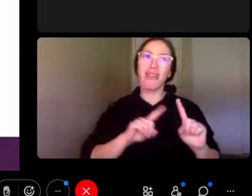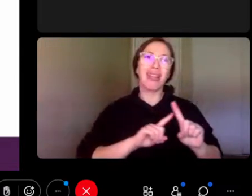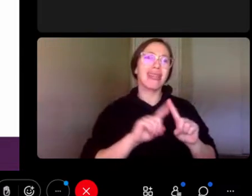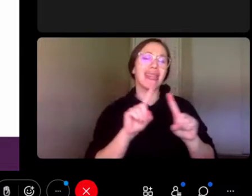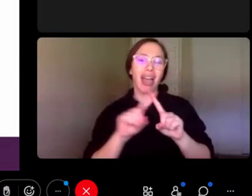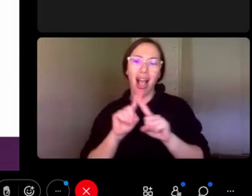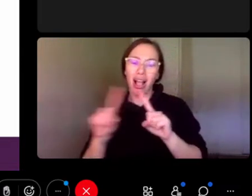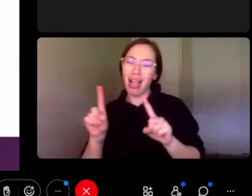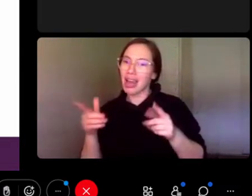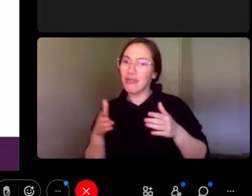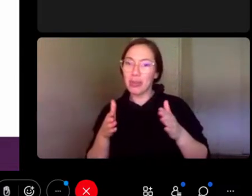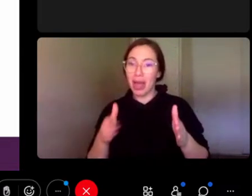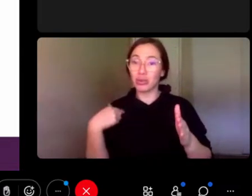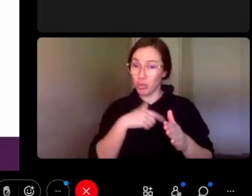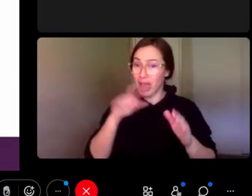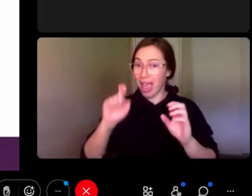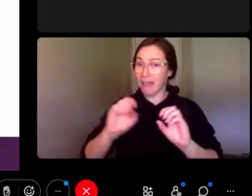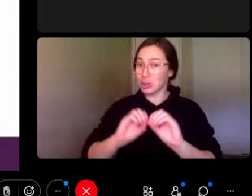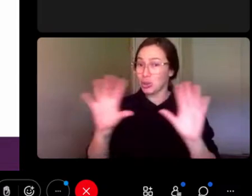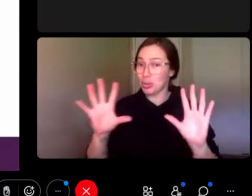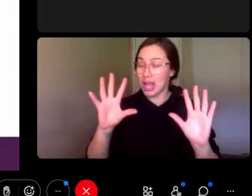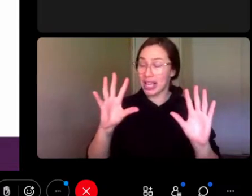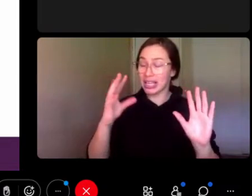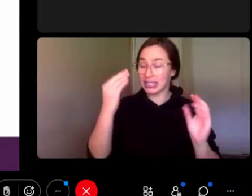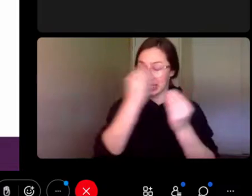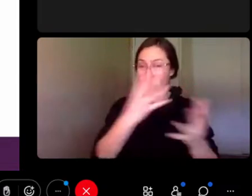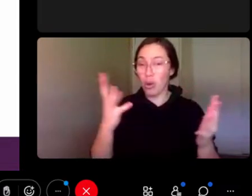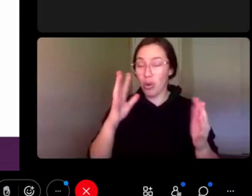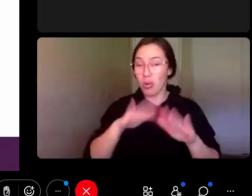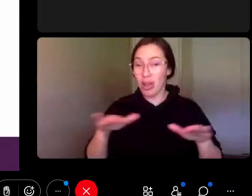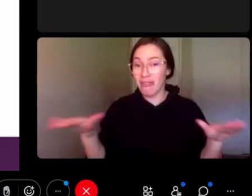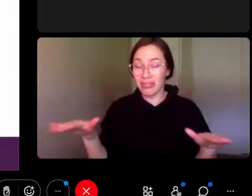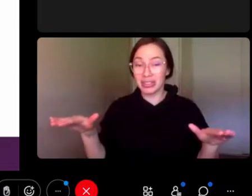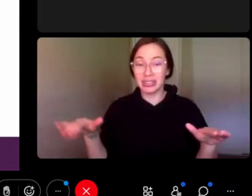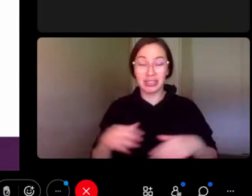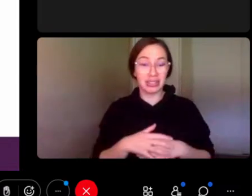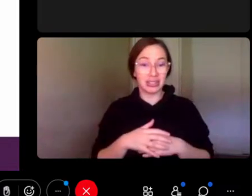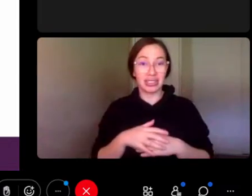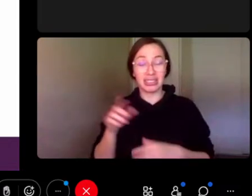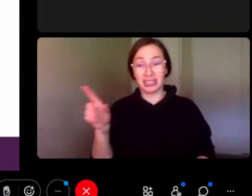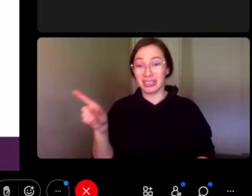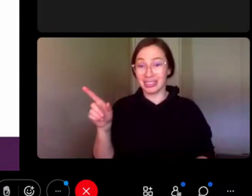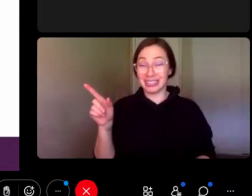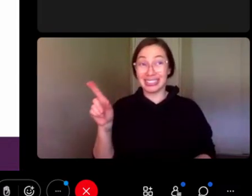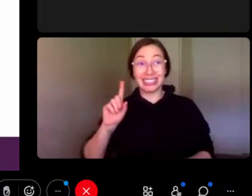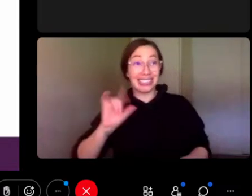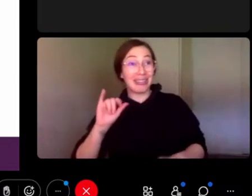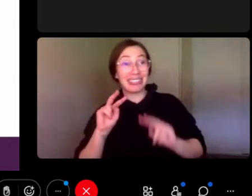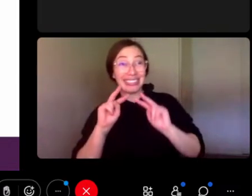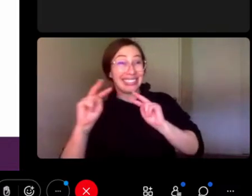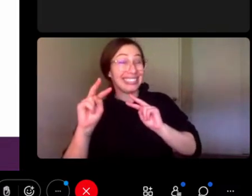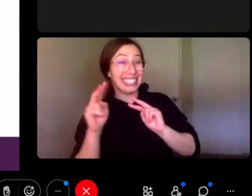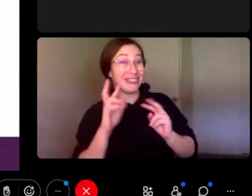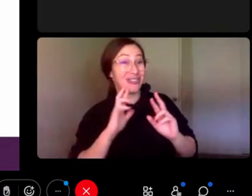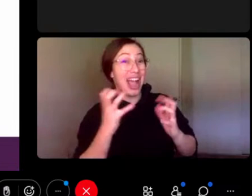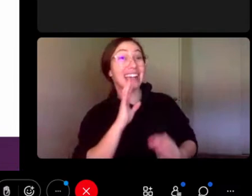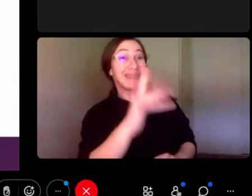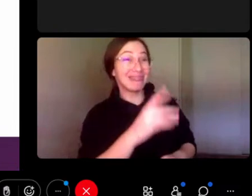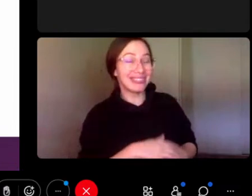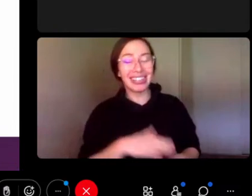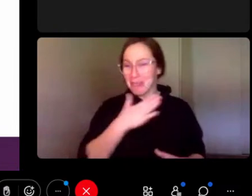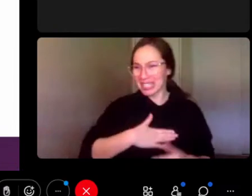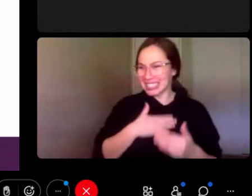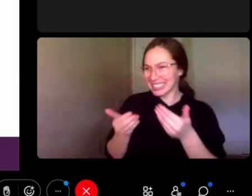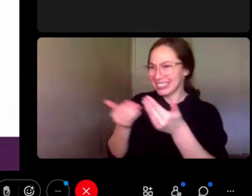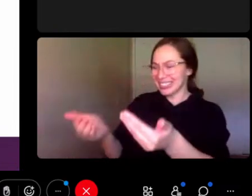have to make kids aware of. Bertha, do you have something to add? She's dying to. She's trying to get her mic going. I do. Please.